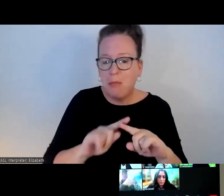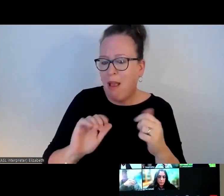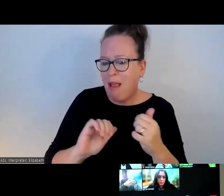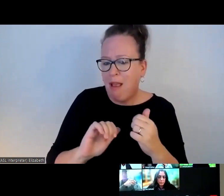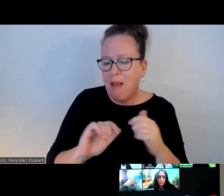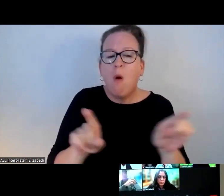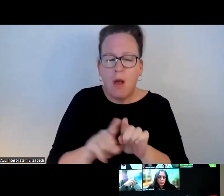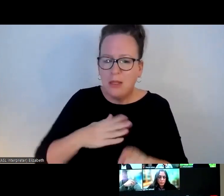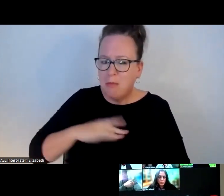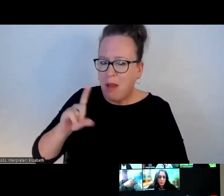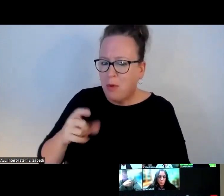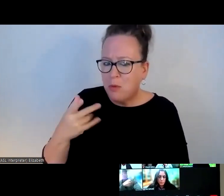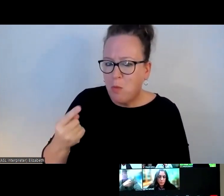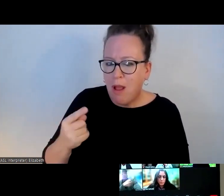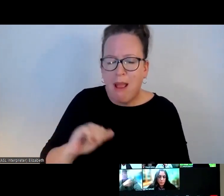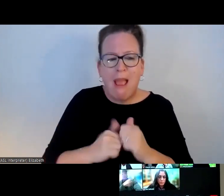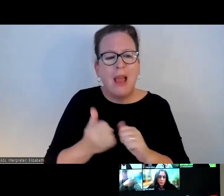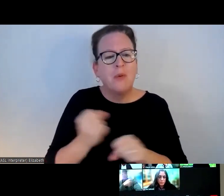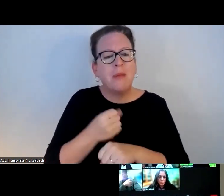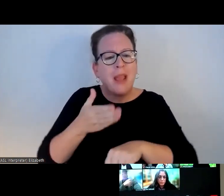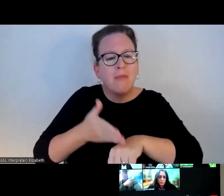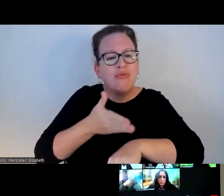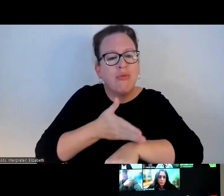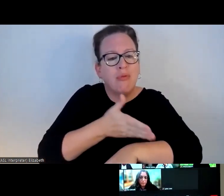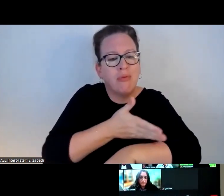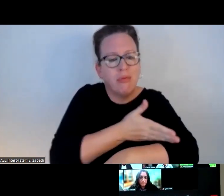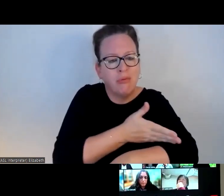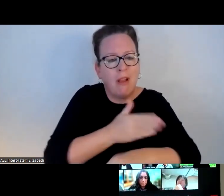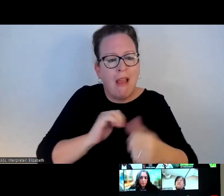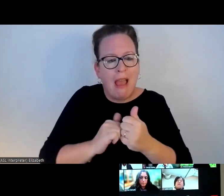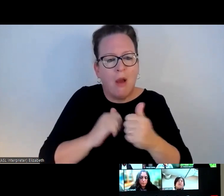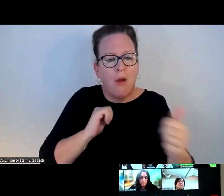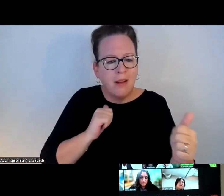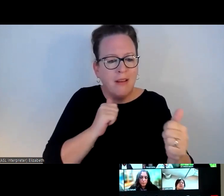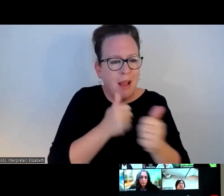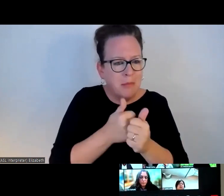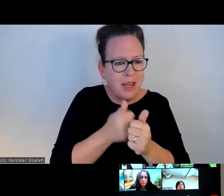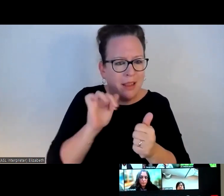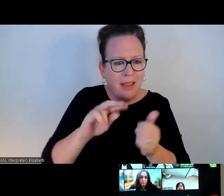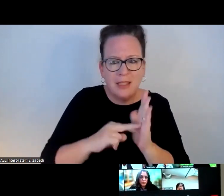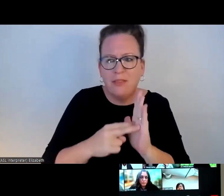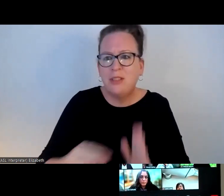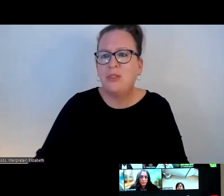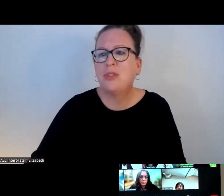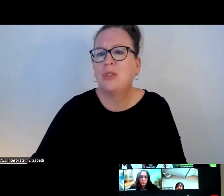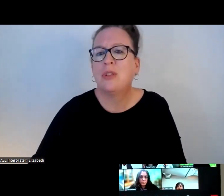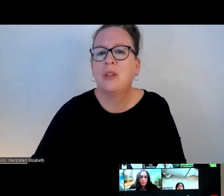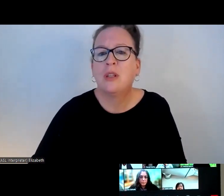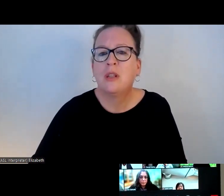my question is, how do we actually make reasonable progress on updating the definition? Just given